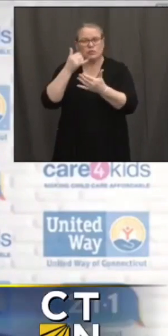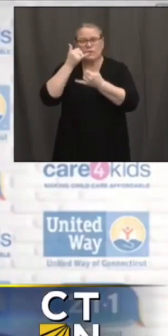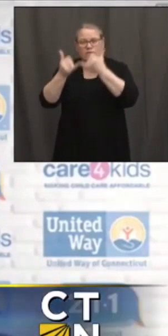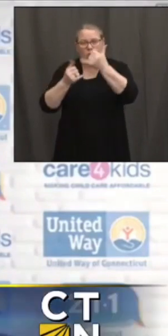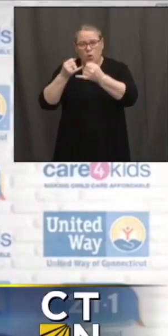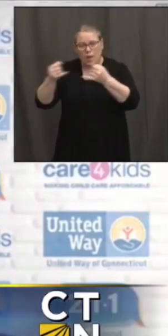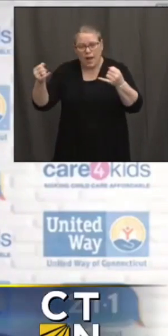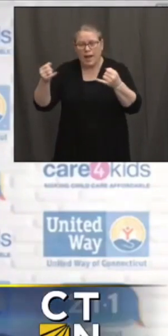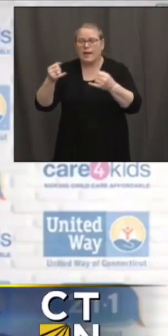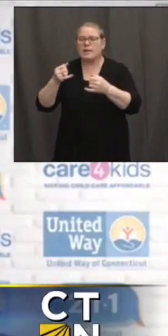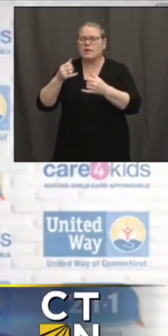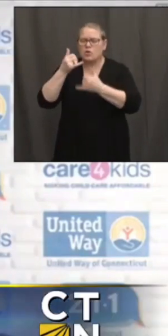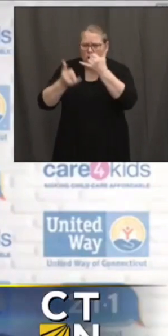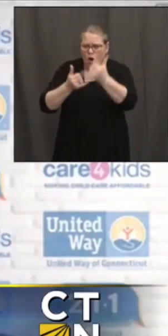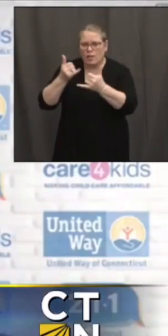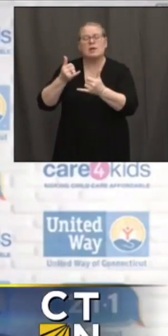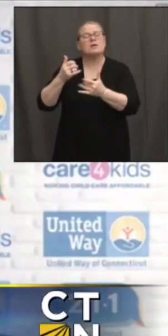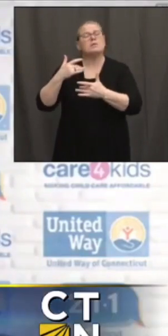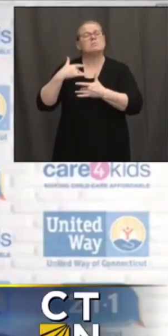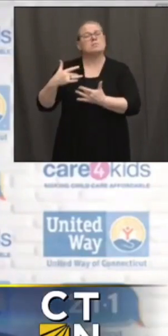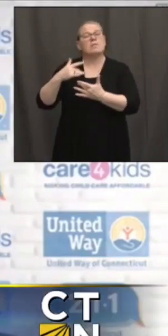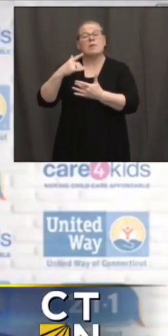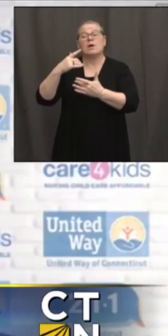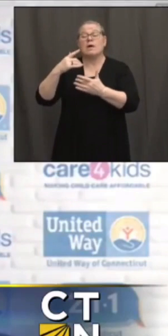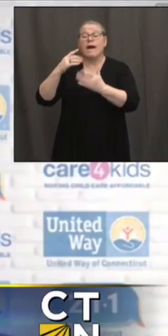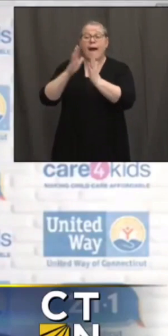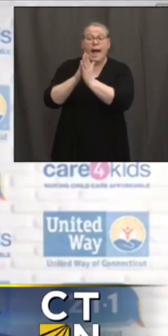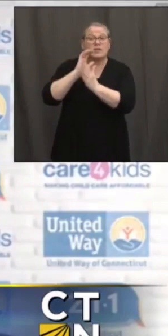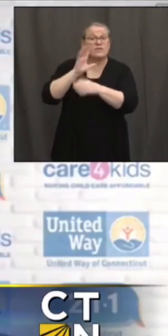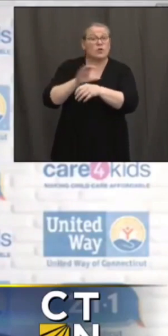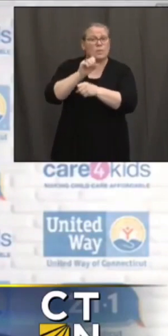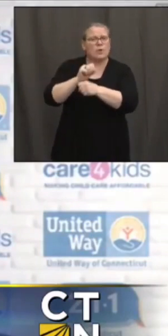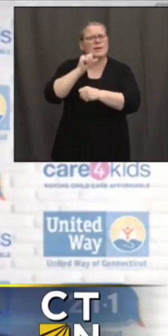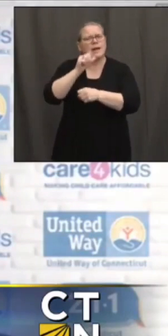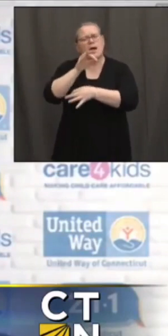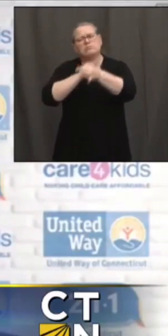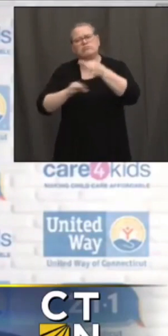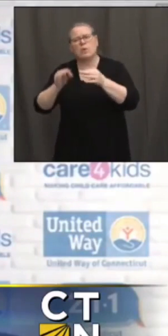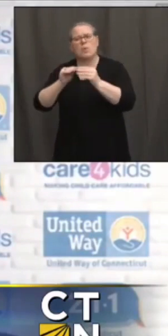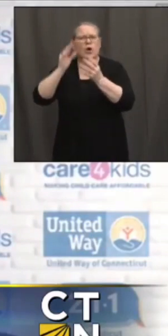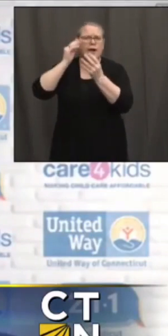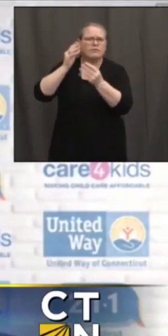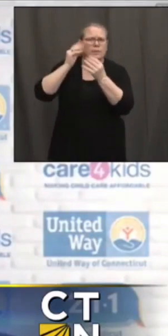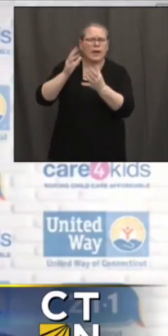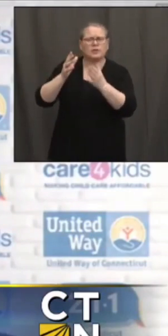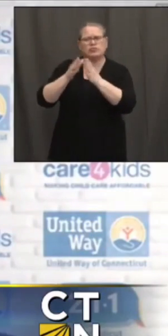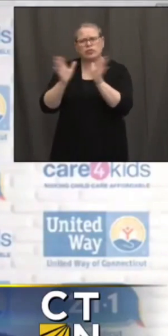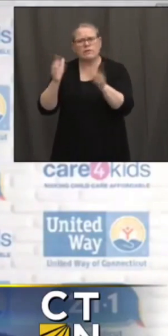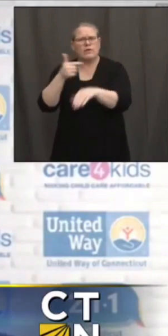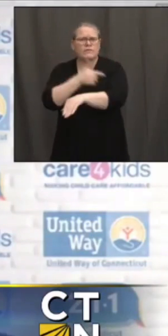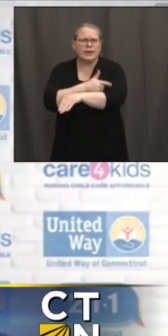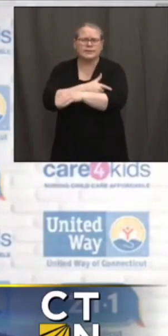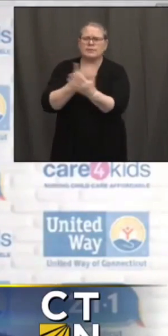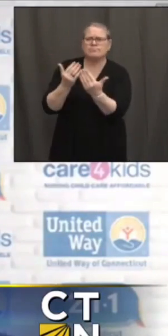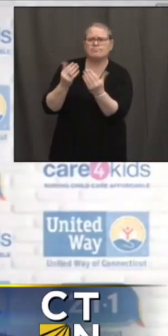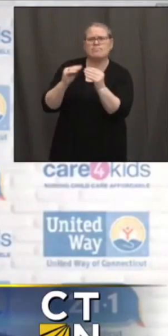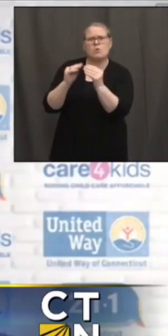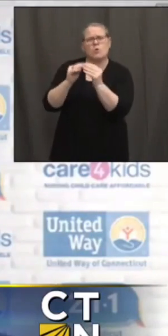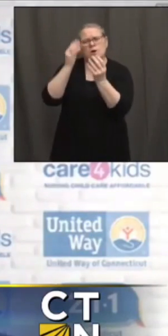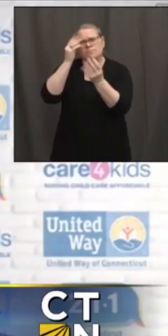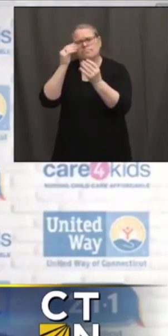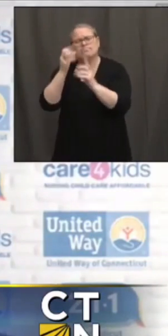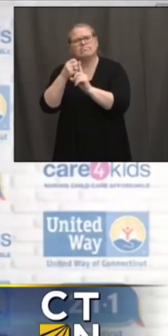general calls. And so we're doing our best to answer those calls as well. And we've scheduled more